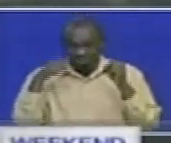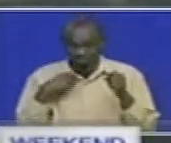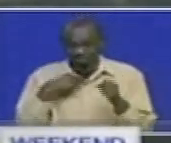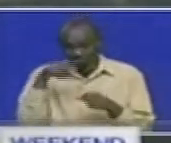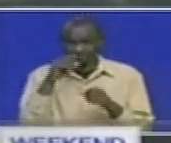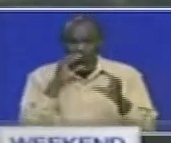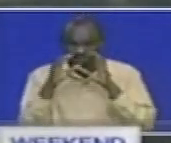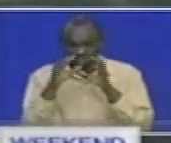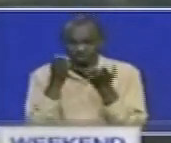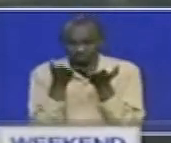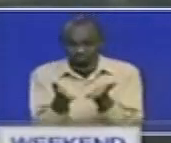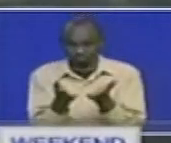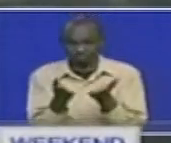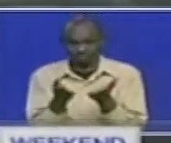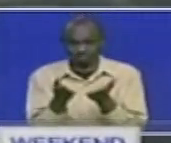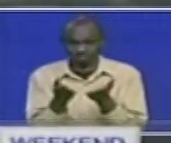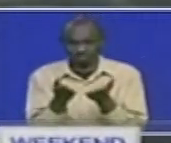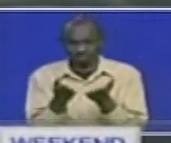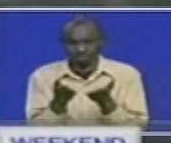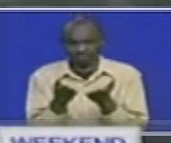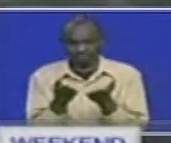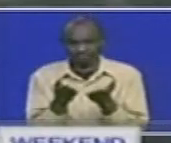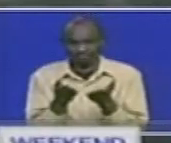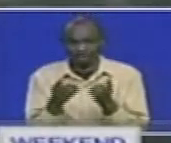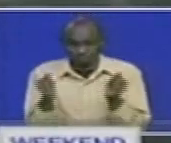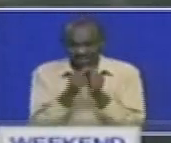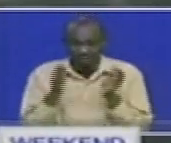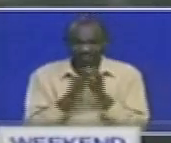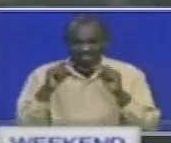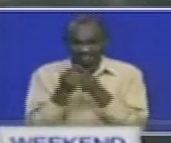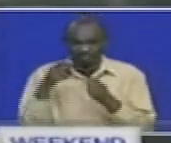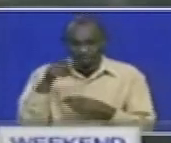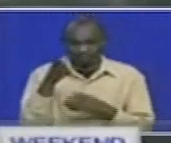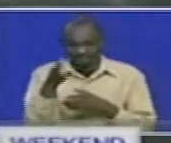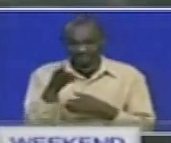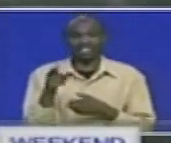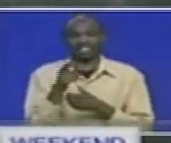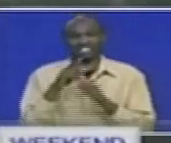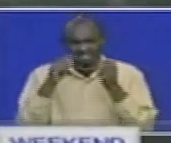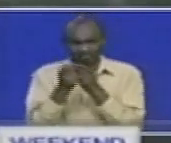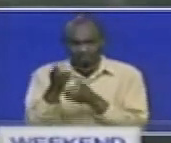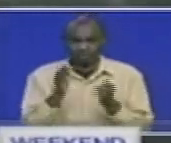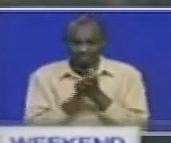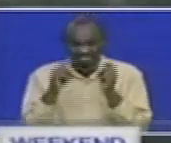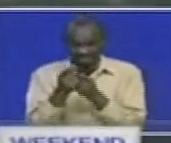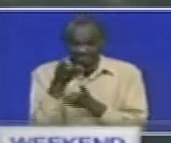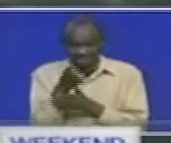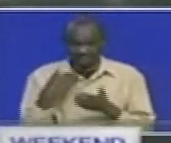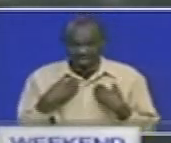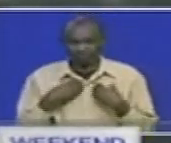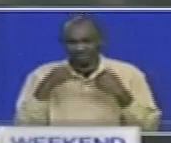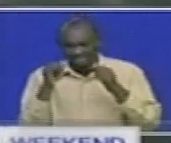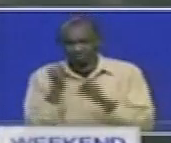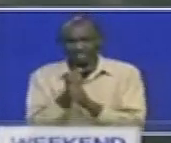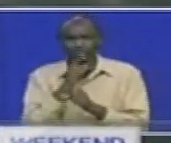communication unit where I together with a team because it's not Dennis it's a team together with a team we are trying to